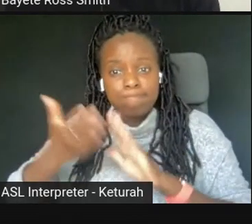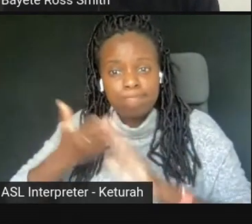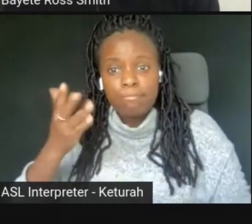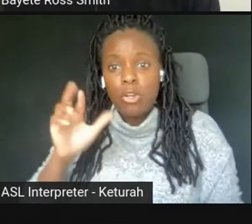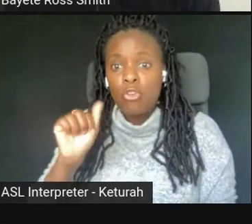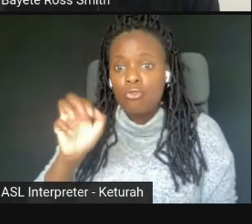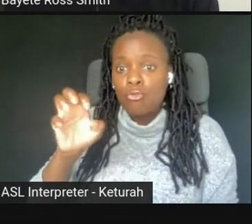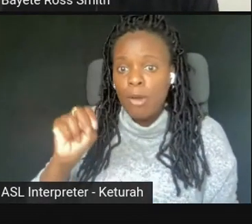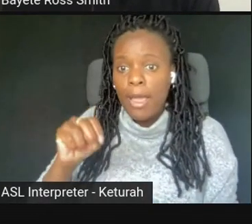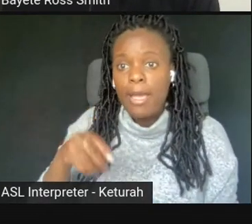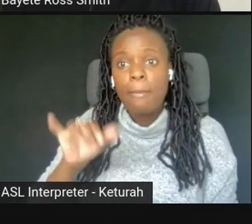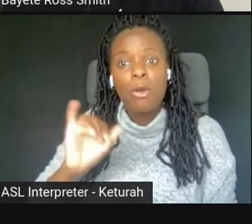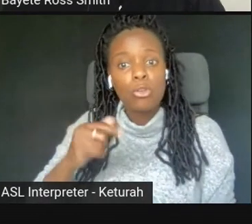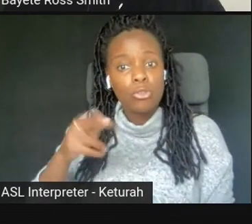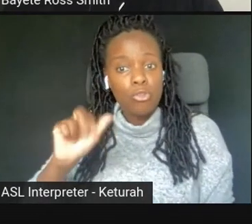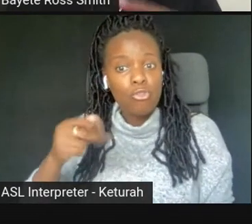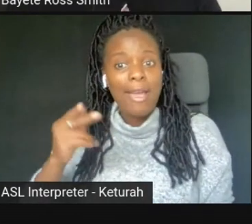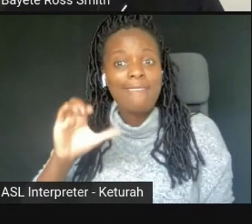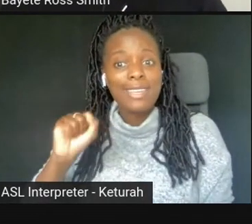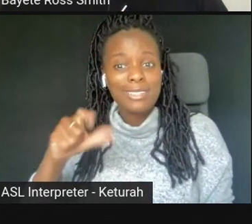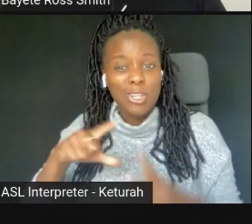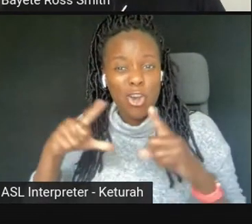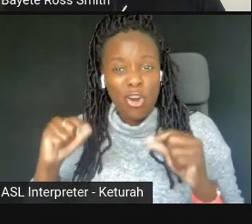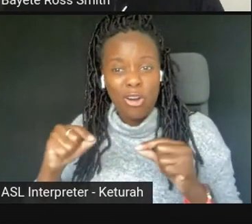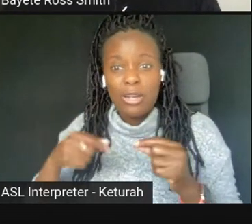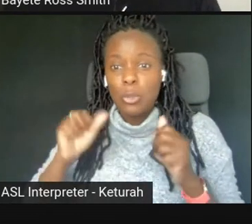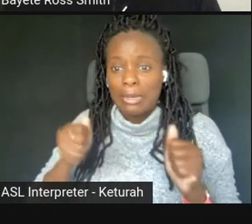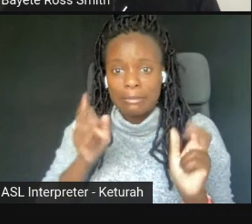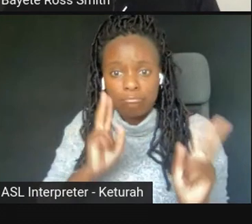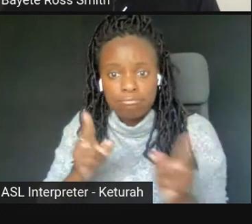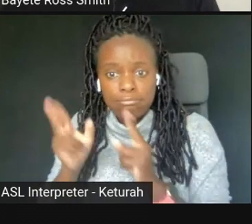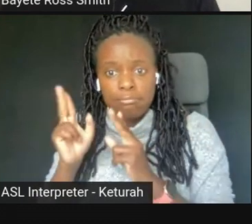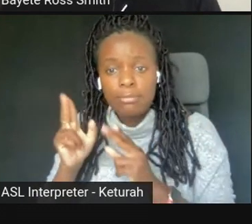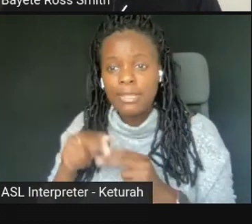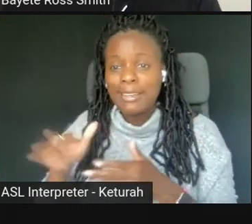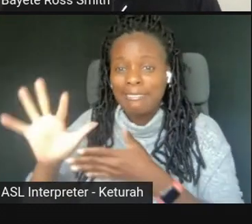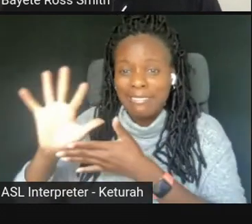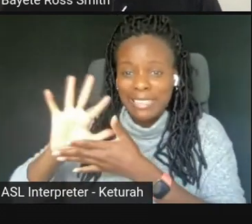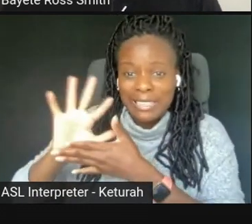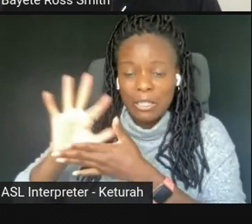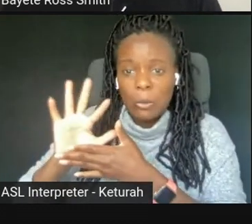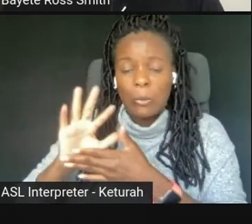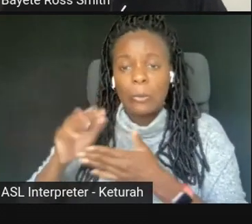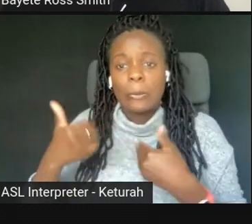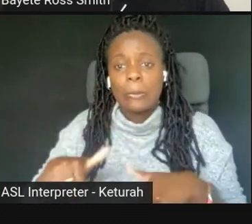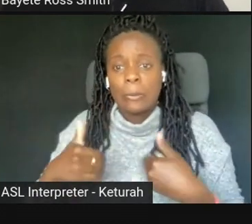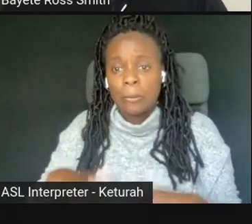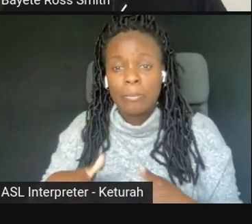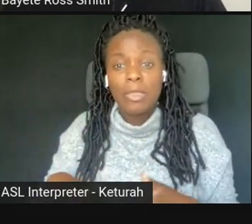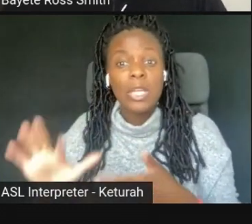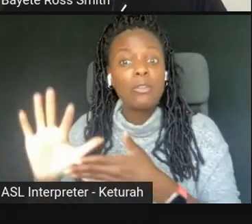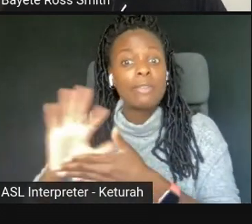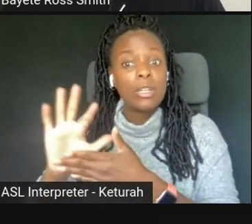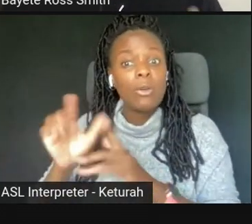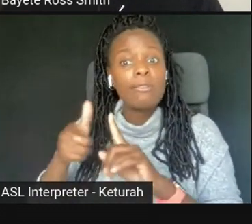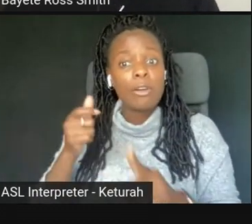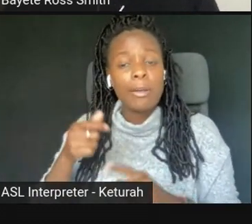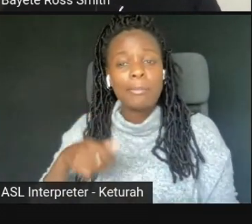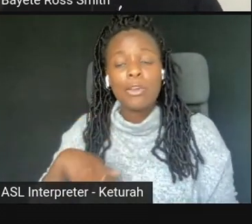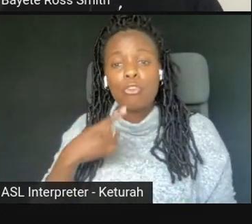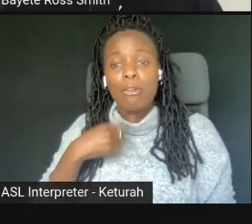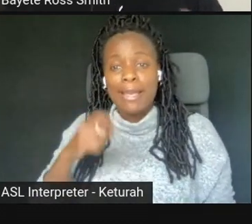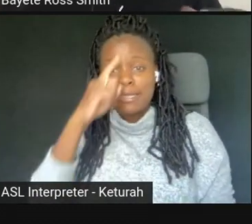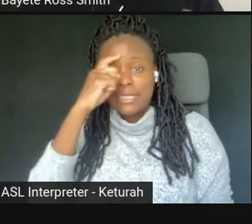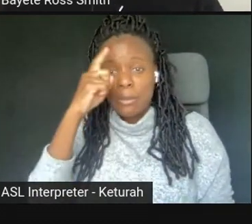for efficiently editing 6K video because the videos for Red Summers are still being